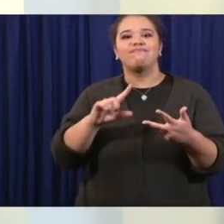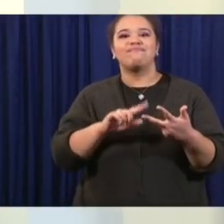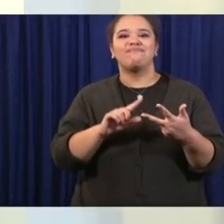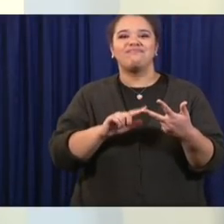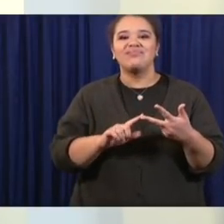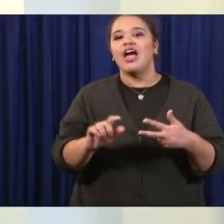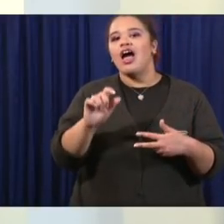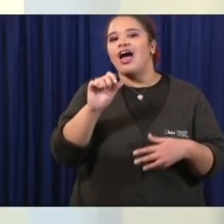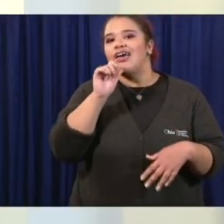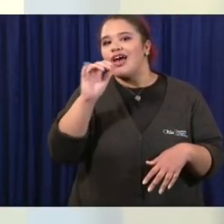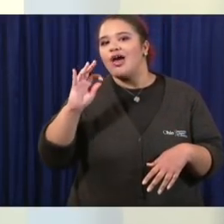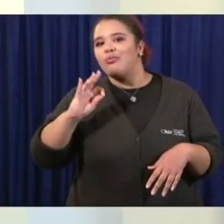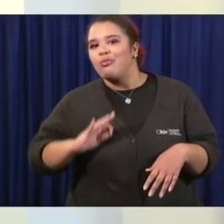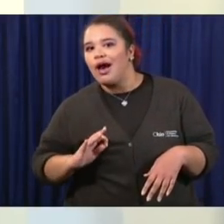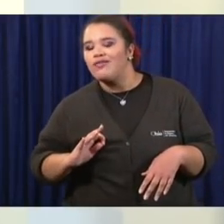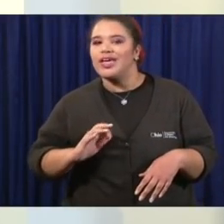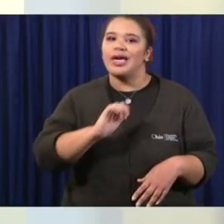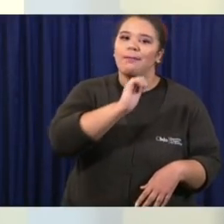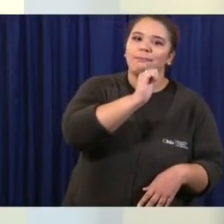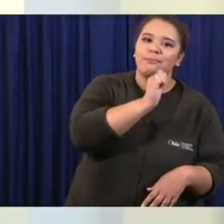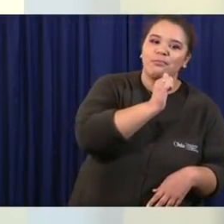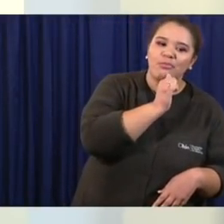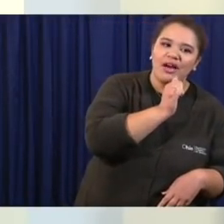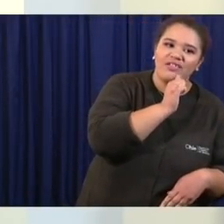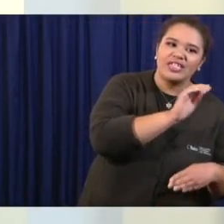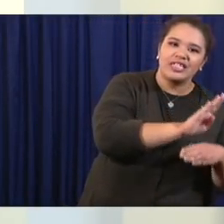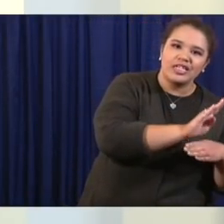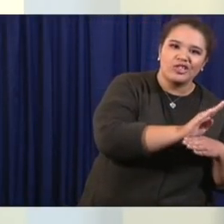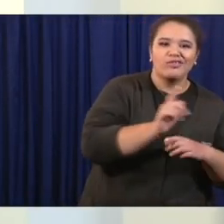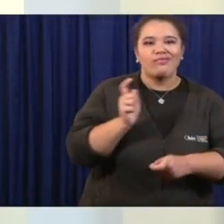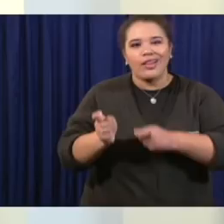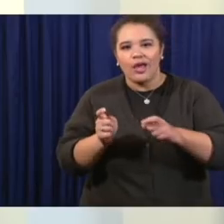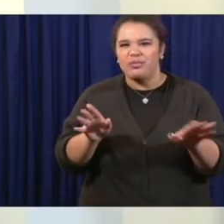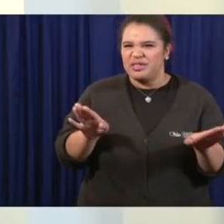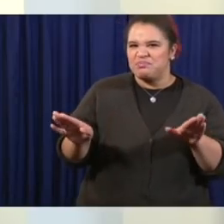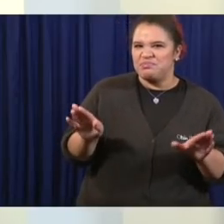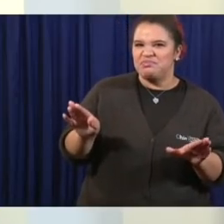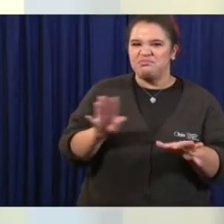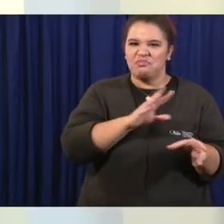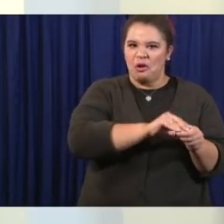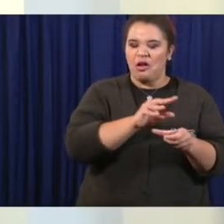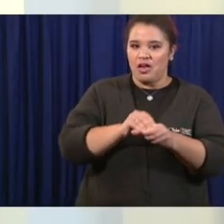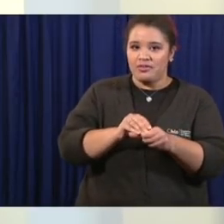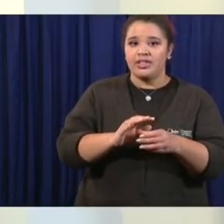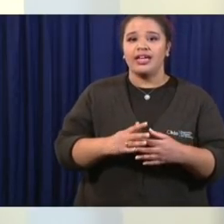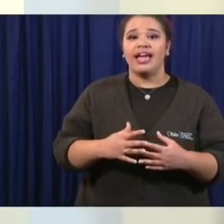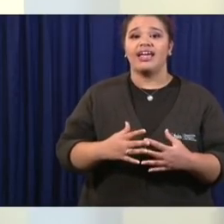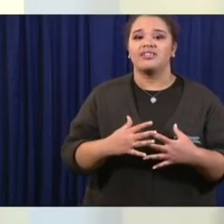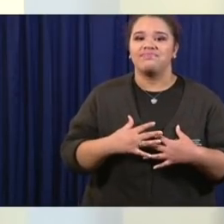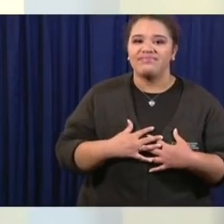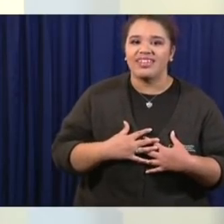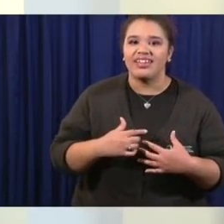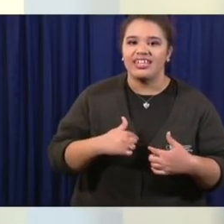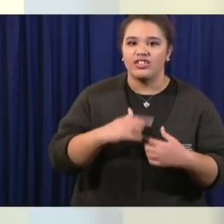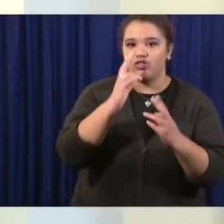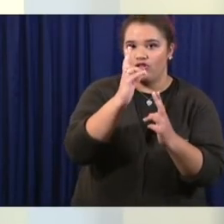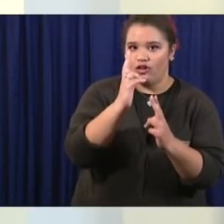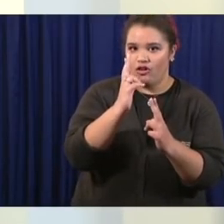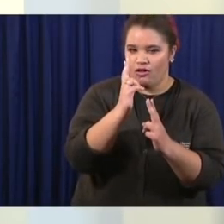and private sector. And I can say to you this, it is an honor. It's an honor to